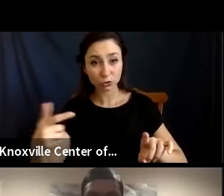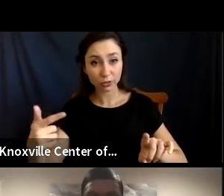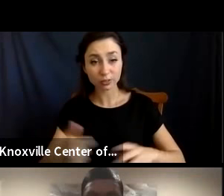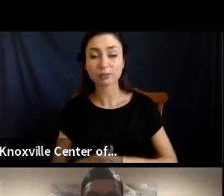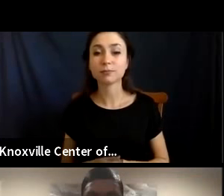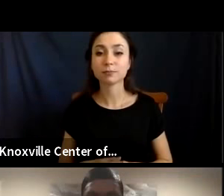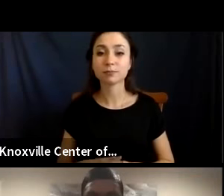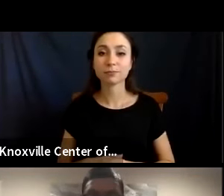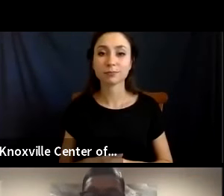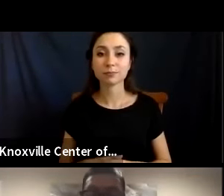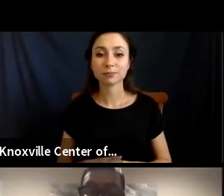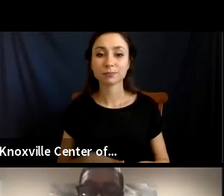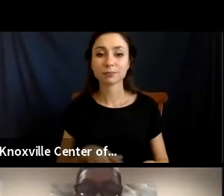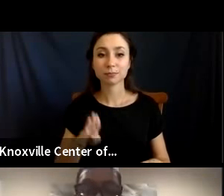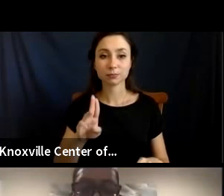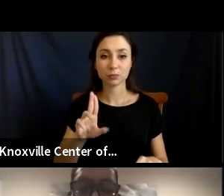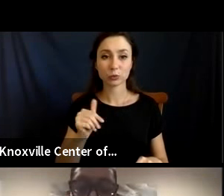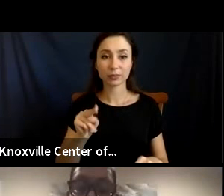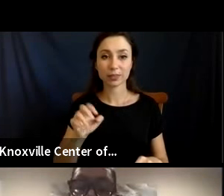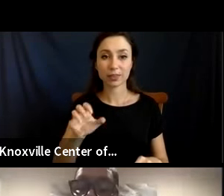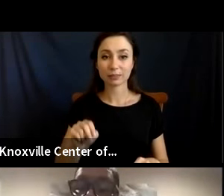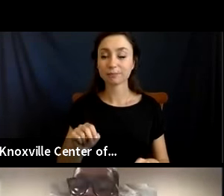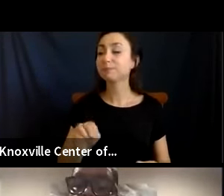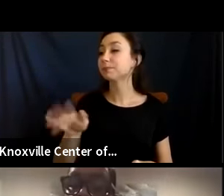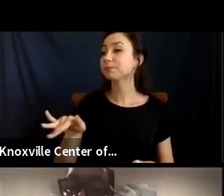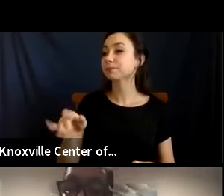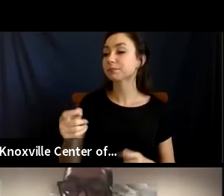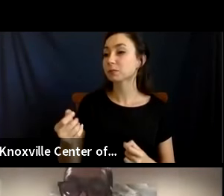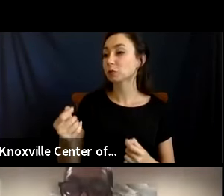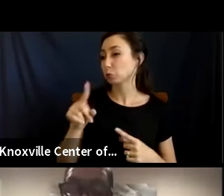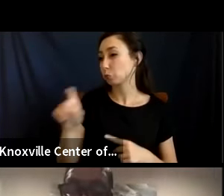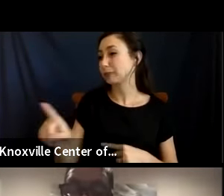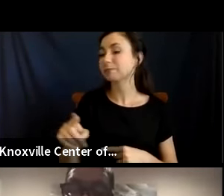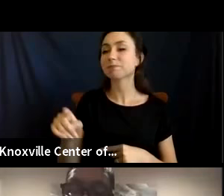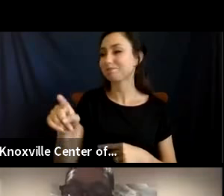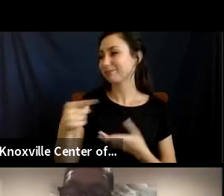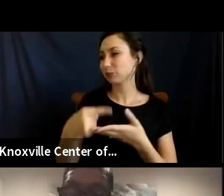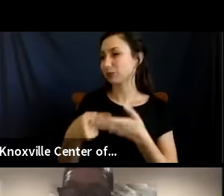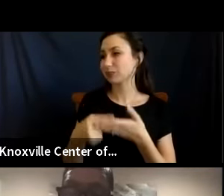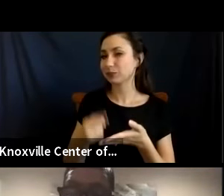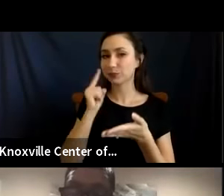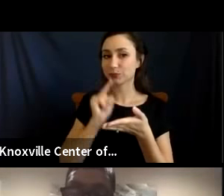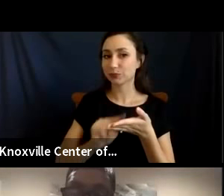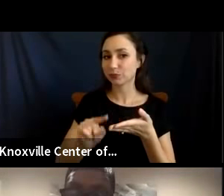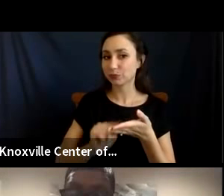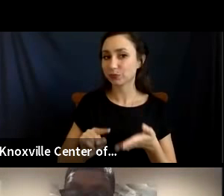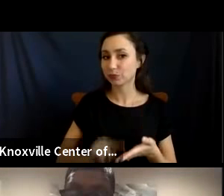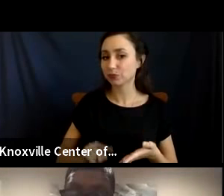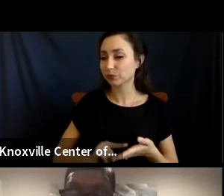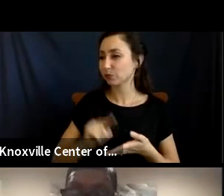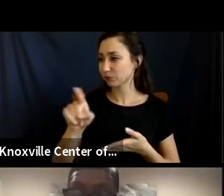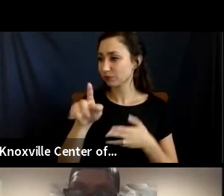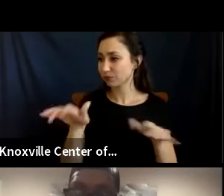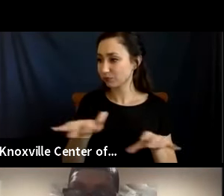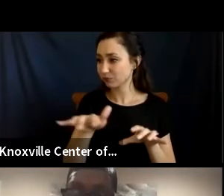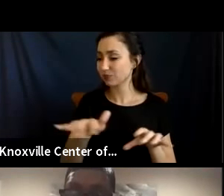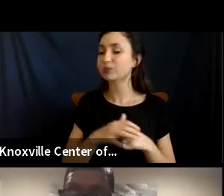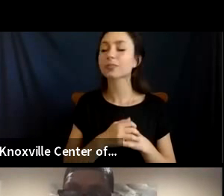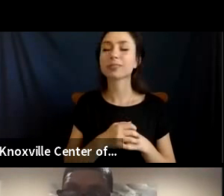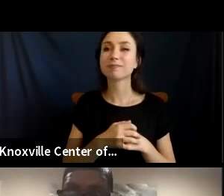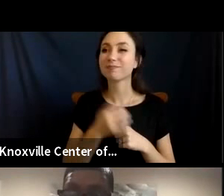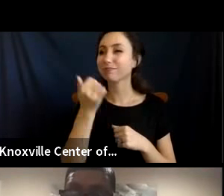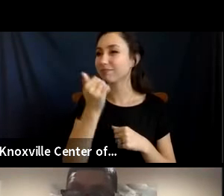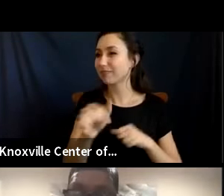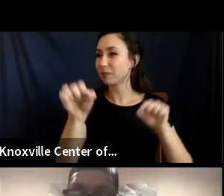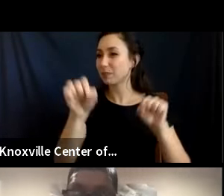Dr. Gregg, quick question. You talked about the research study that you're doing. Any potential that you would expand